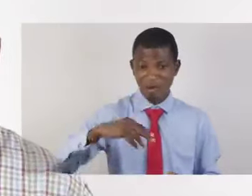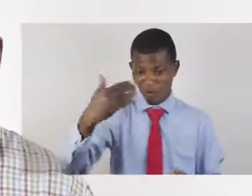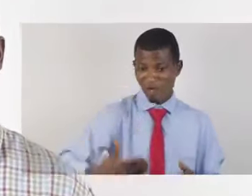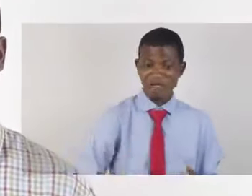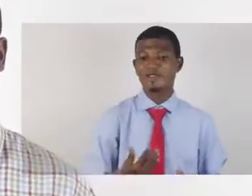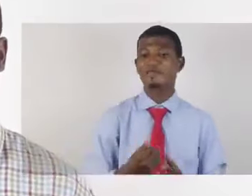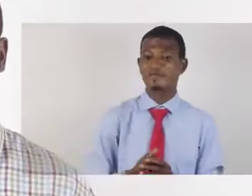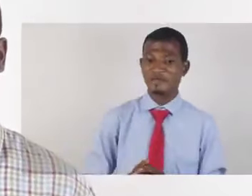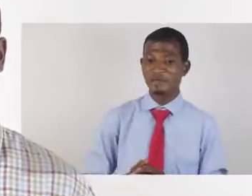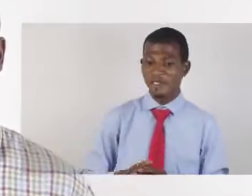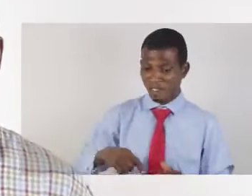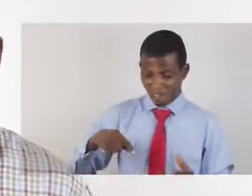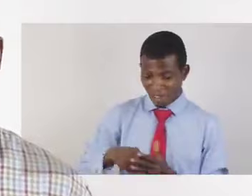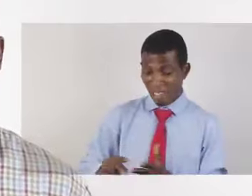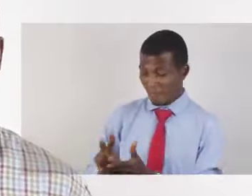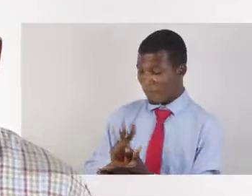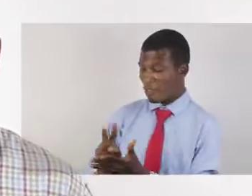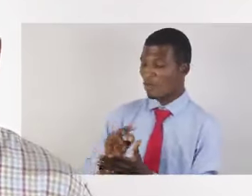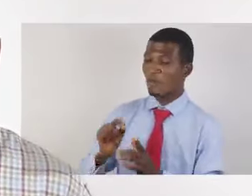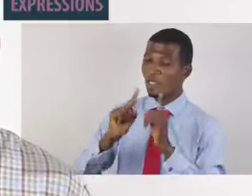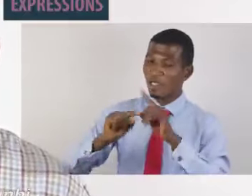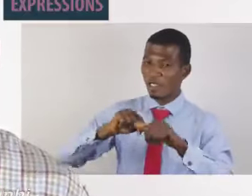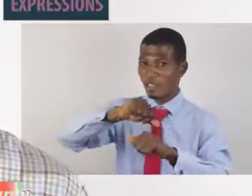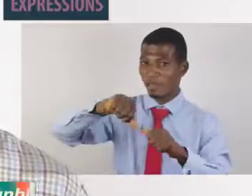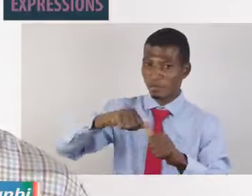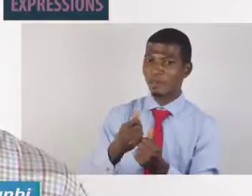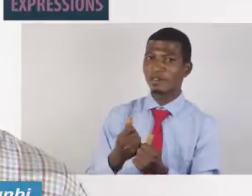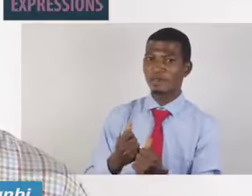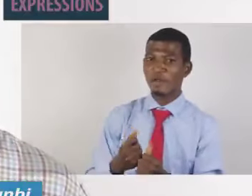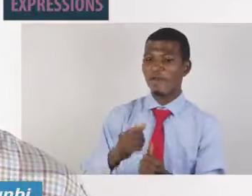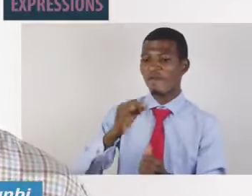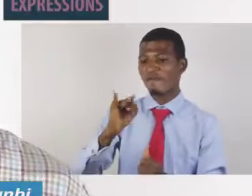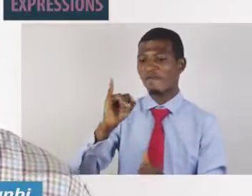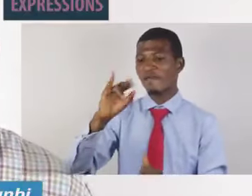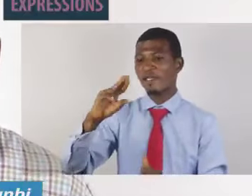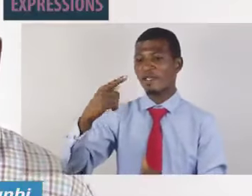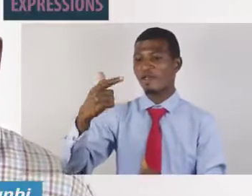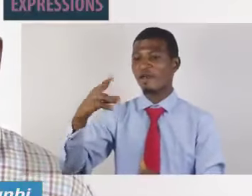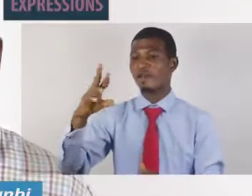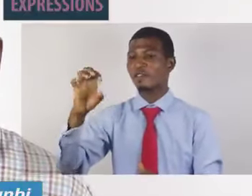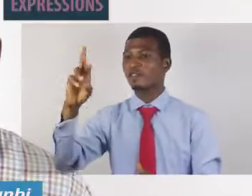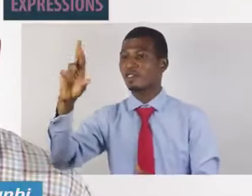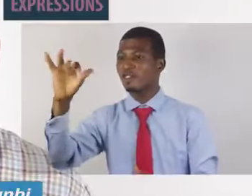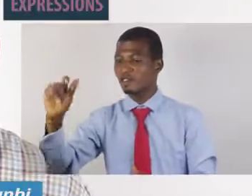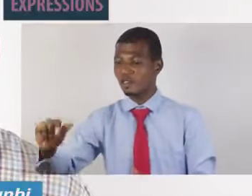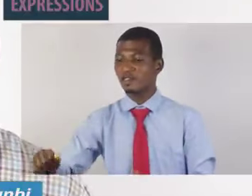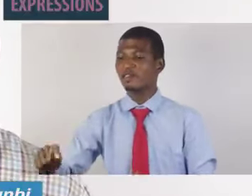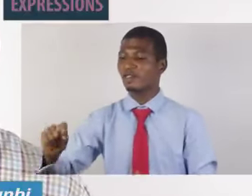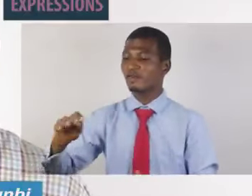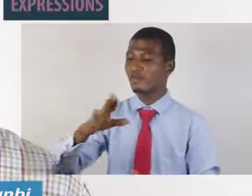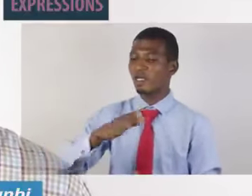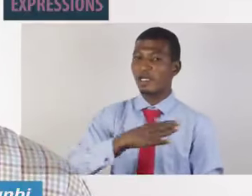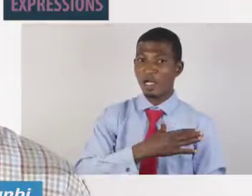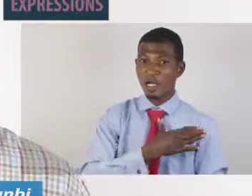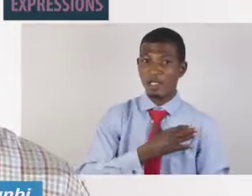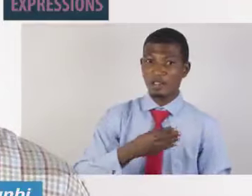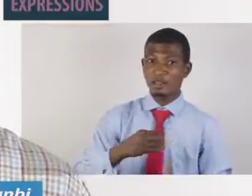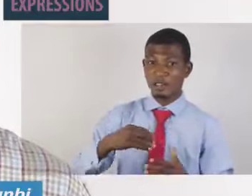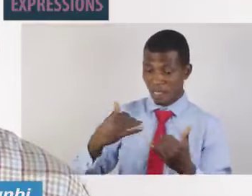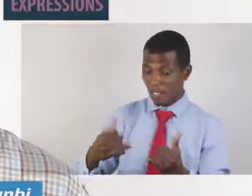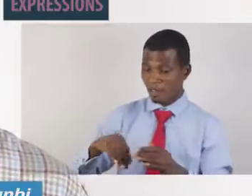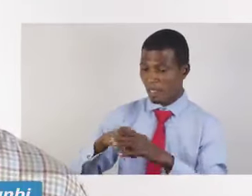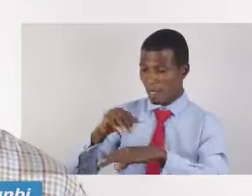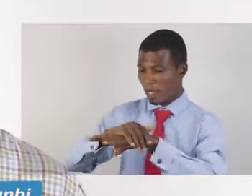Hello and welcome. In this video, we'll be looking at figurative expressions in-depthly.